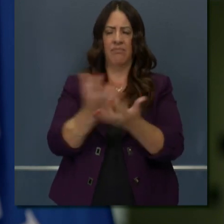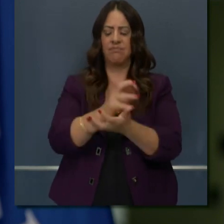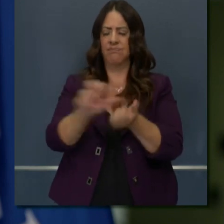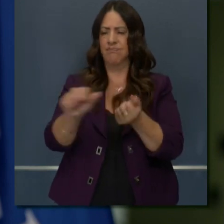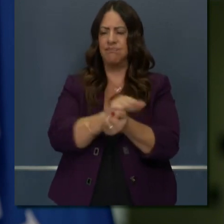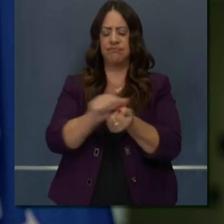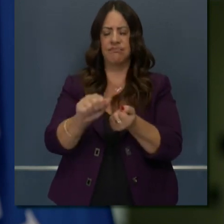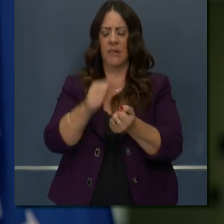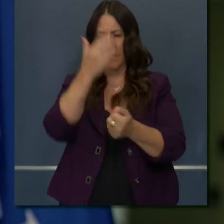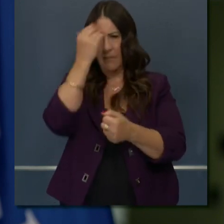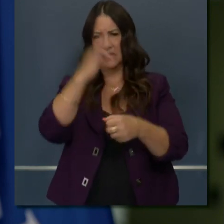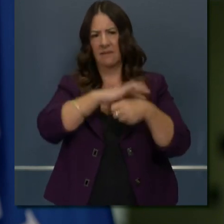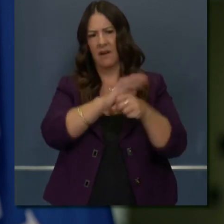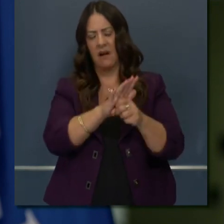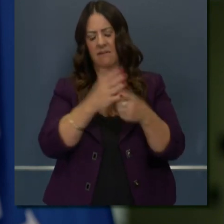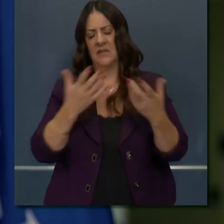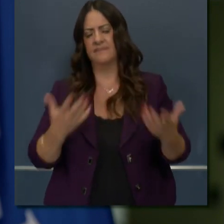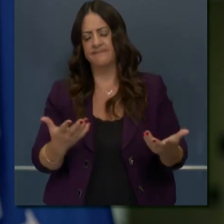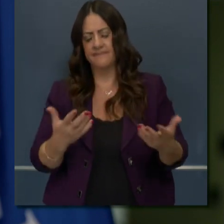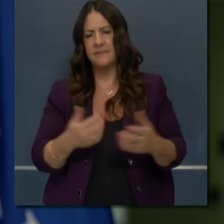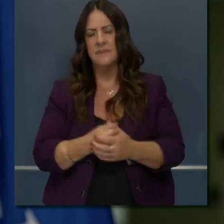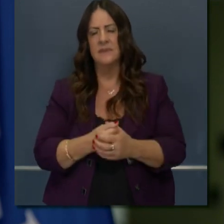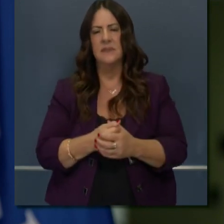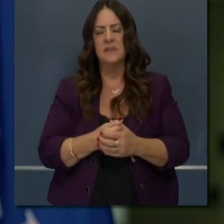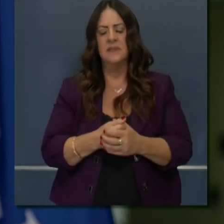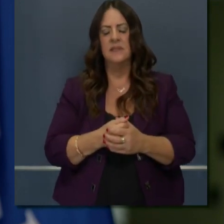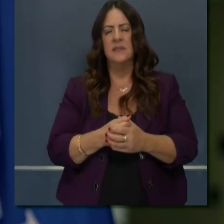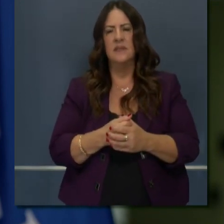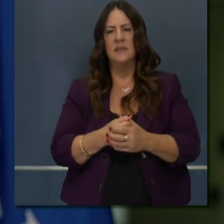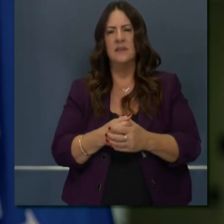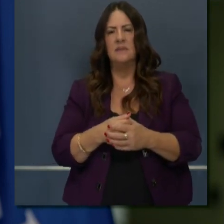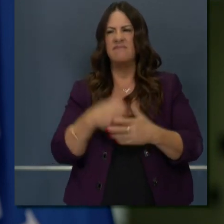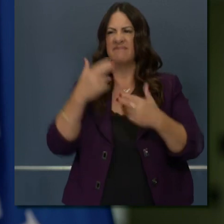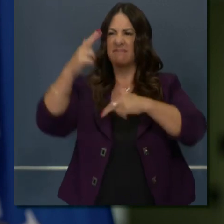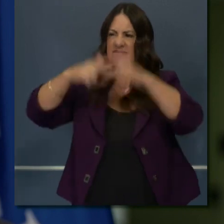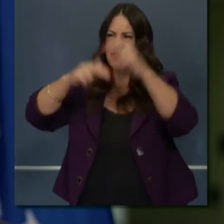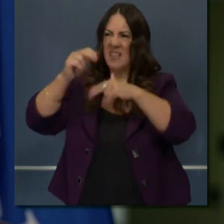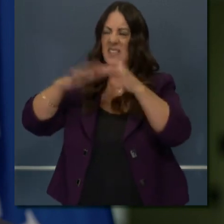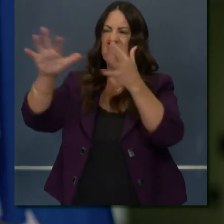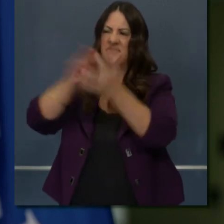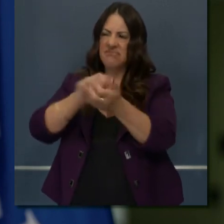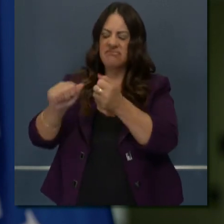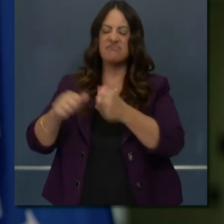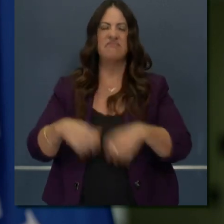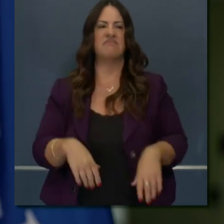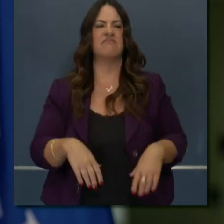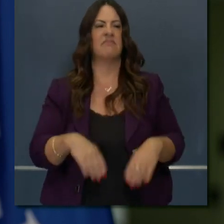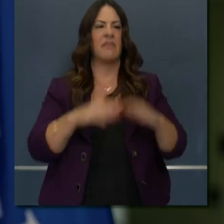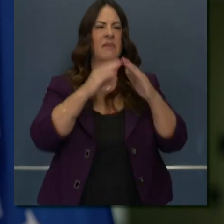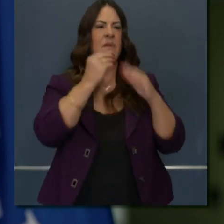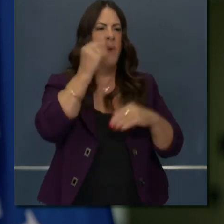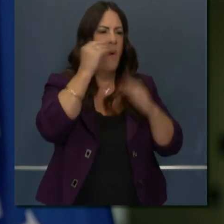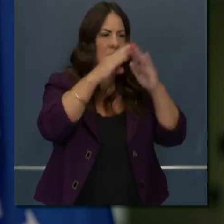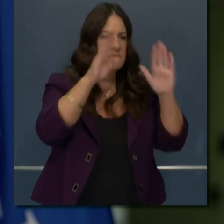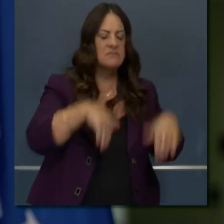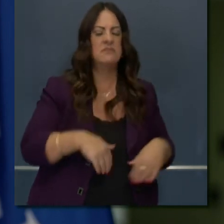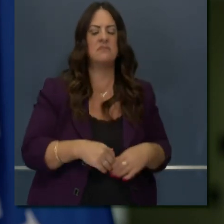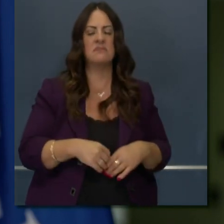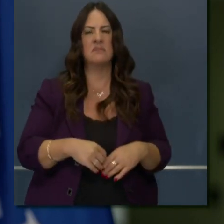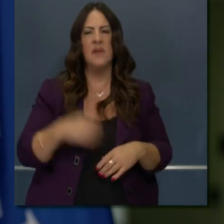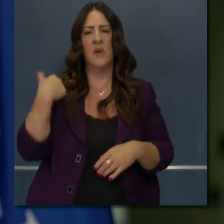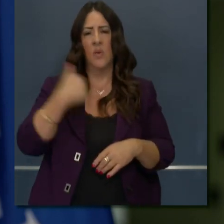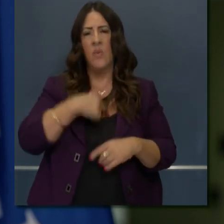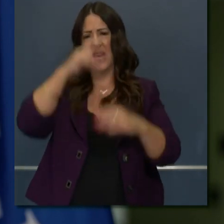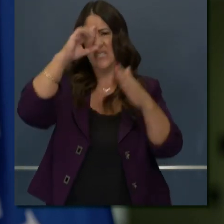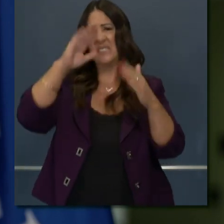of this pandemic. If you add to that structural damage to our built environment, that's what we can expect from the next